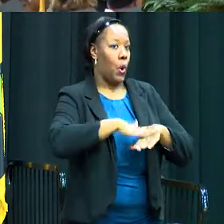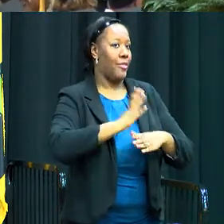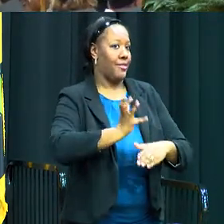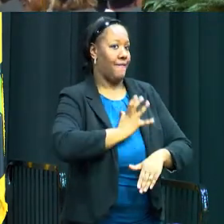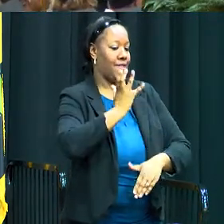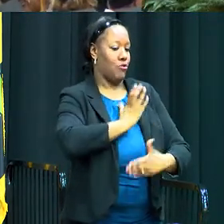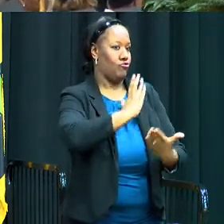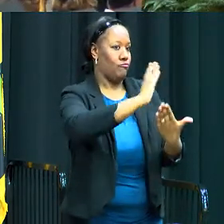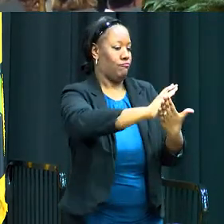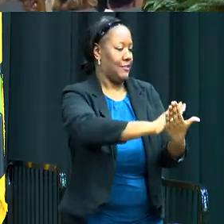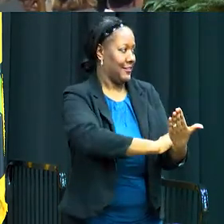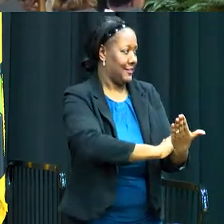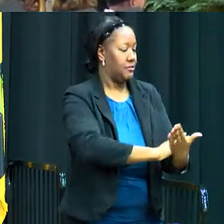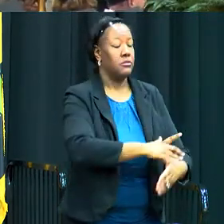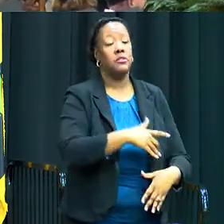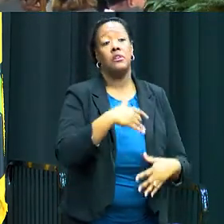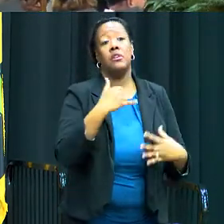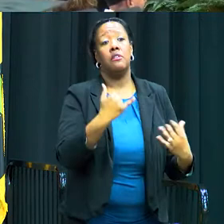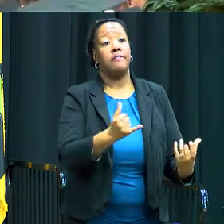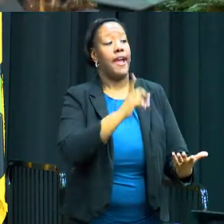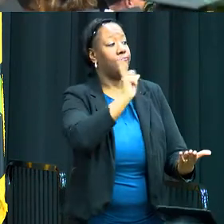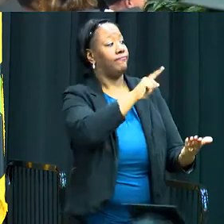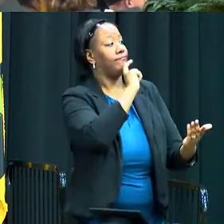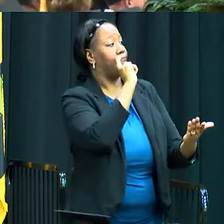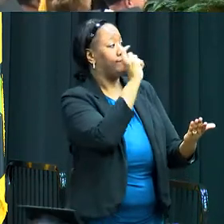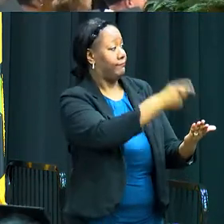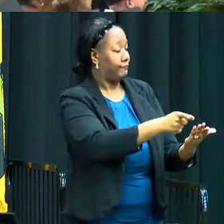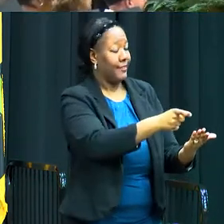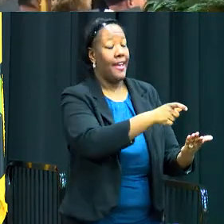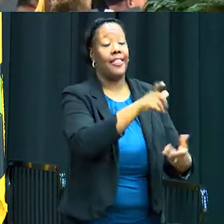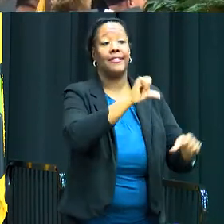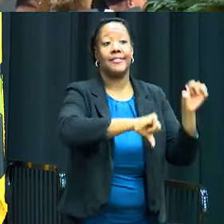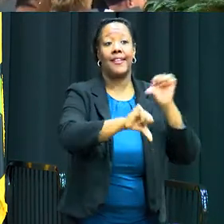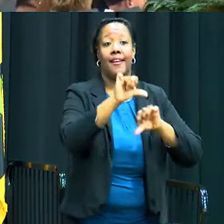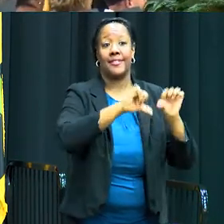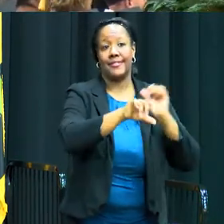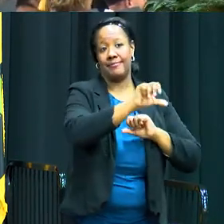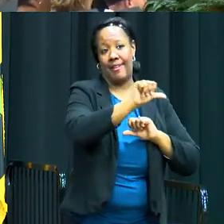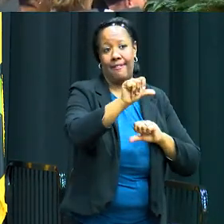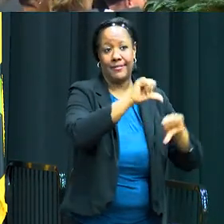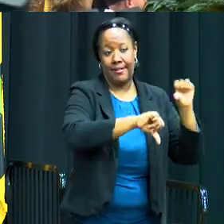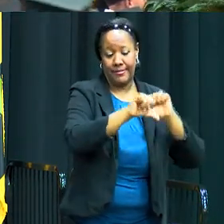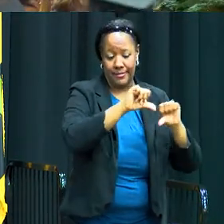list. We now confer the Associate of Science degrees for